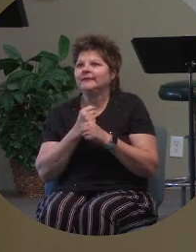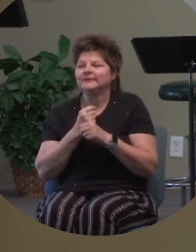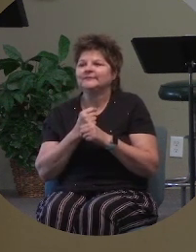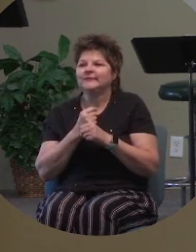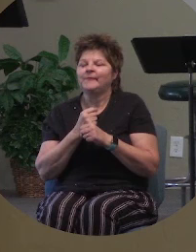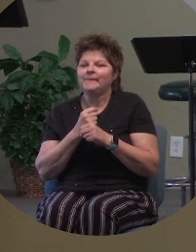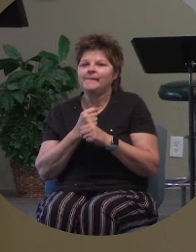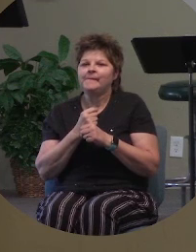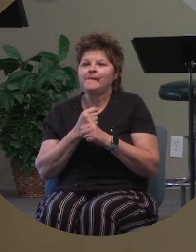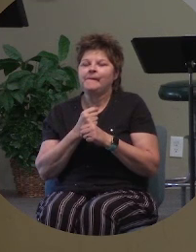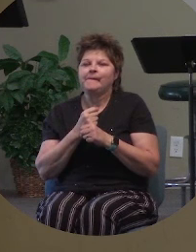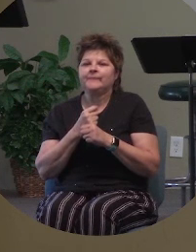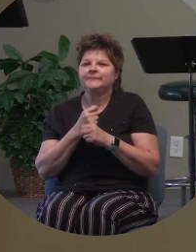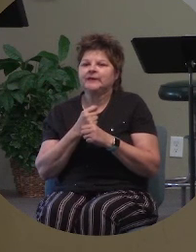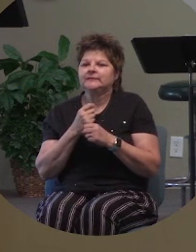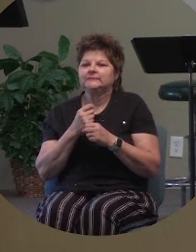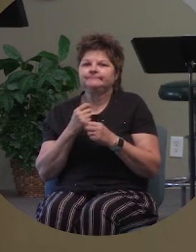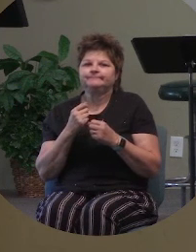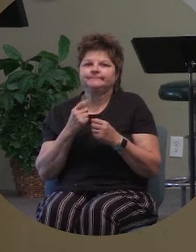And it simply states that